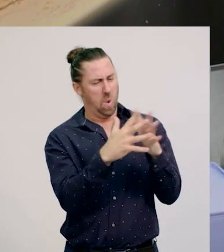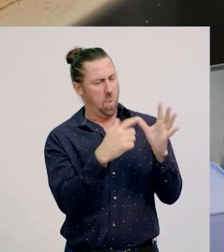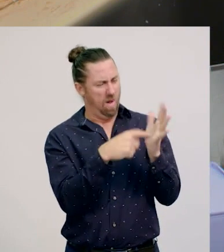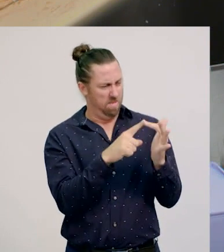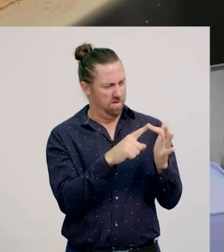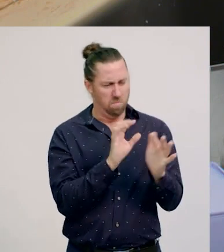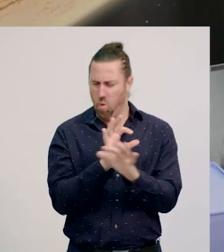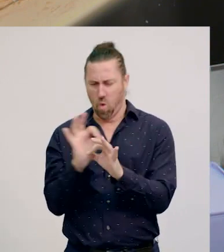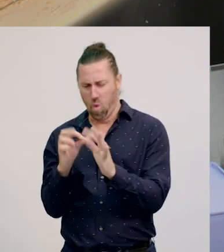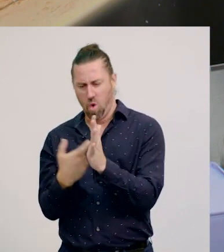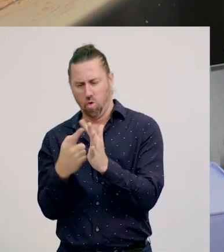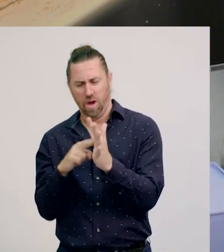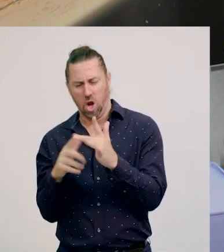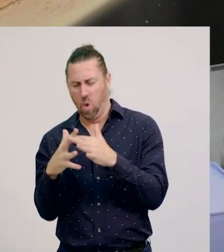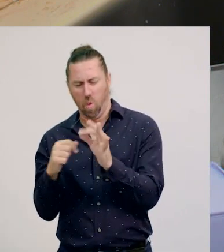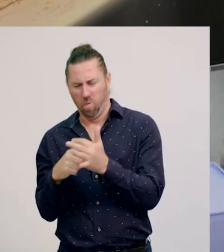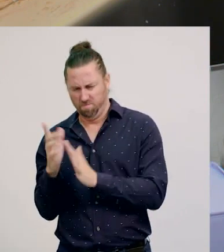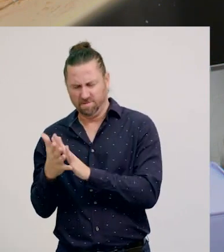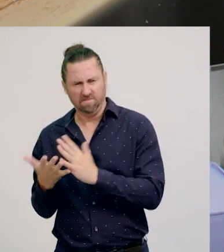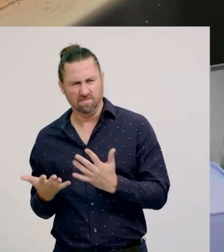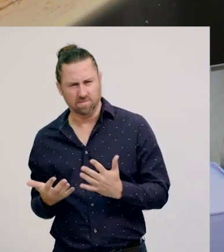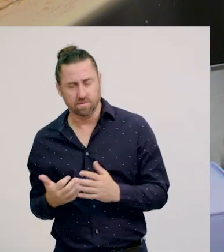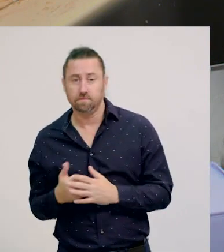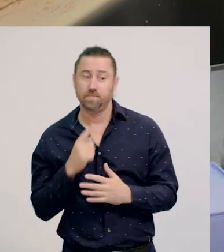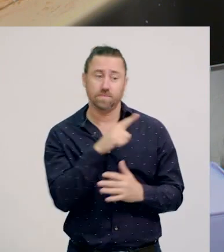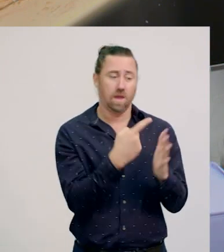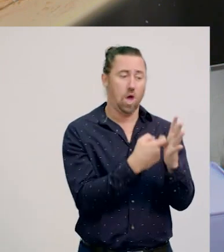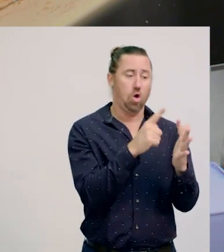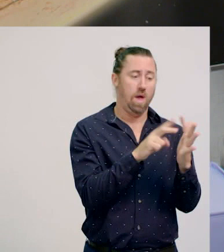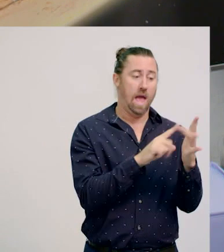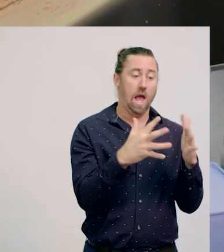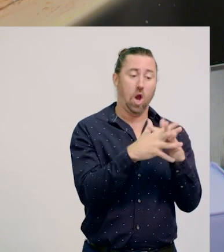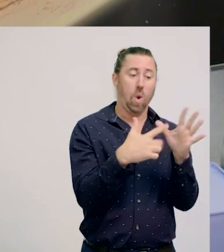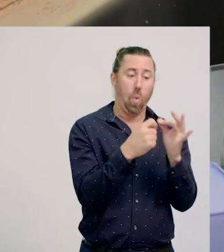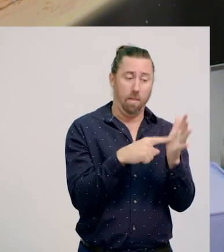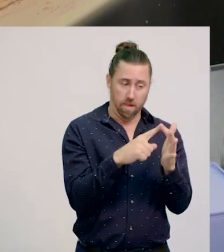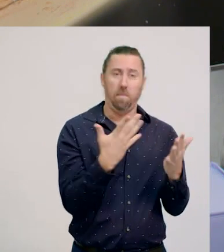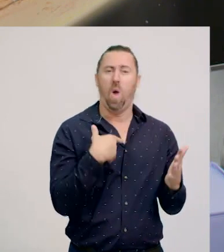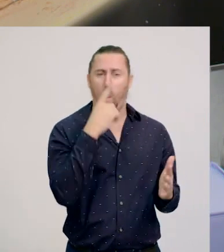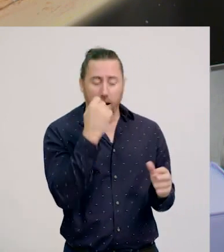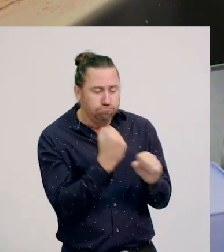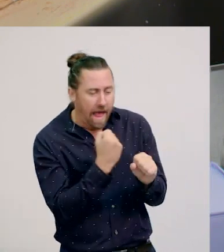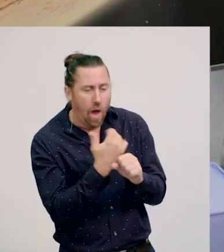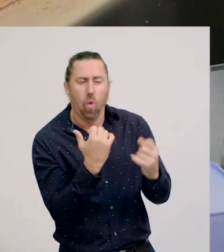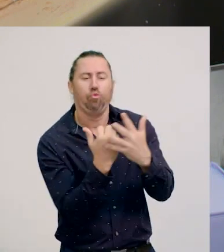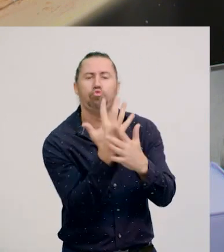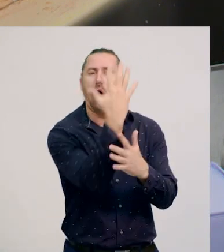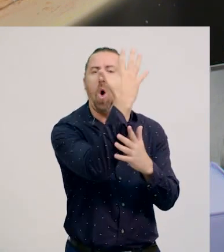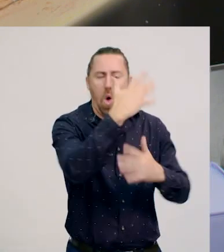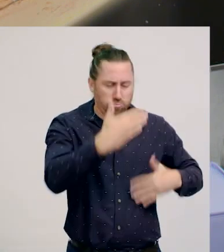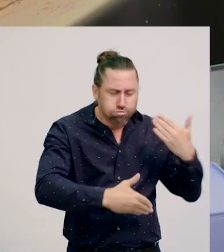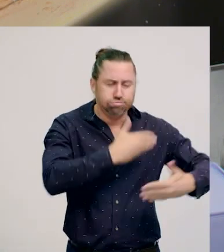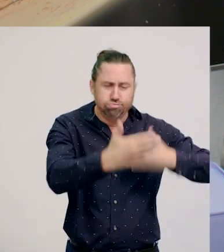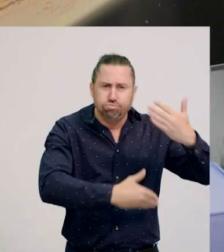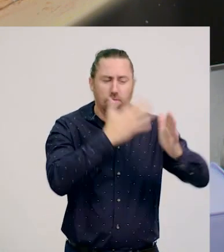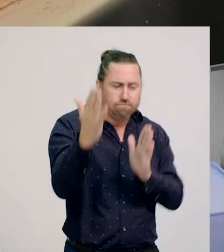non-renewable mean? A renewable resource is one that is produced, grown or replaced over a period of time at a rate that is faster than